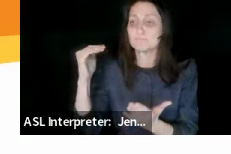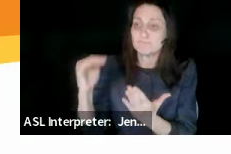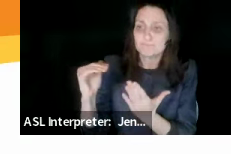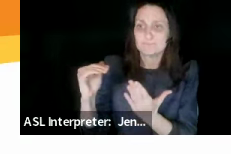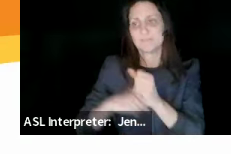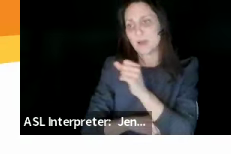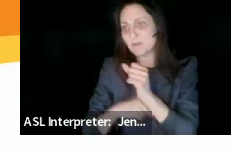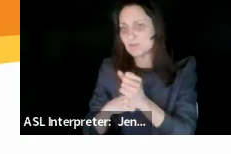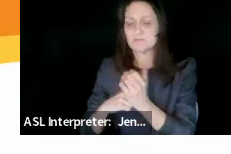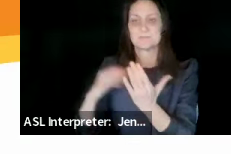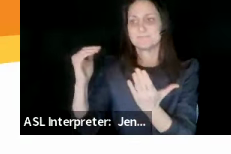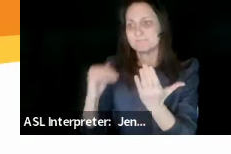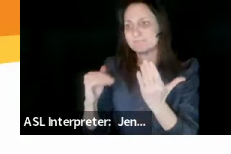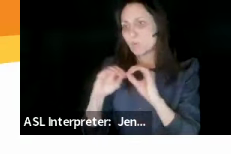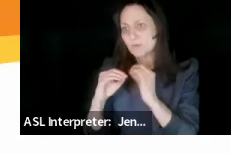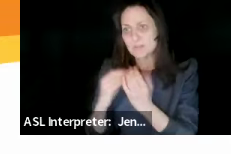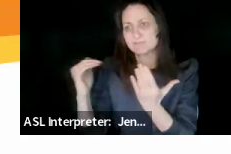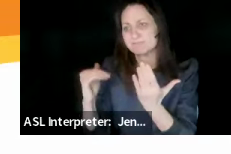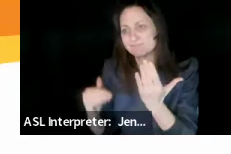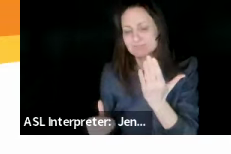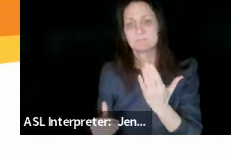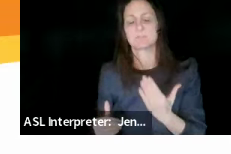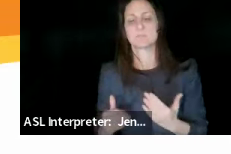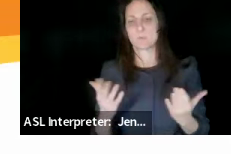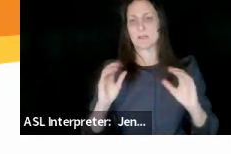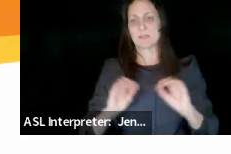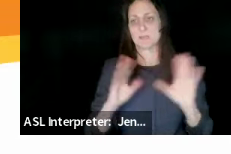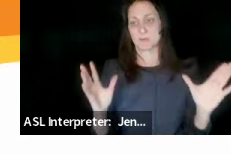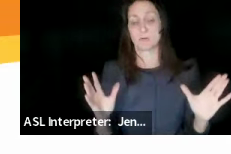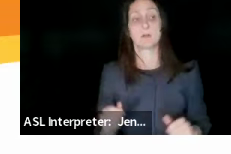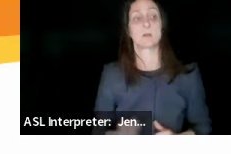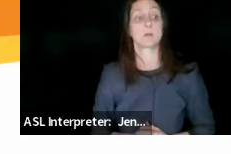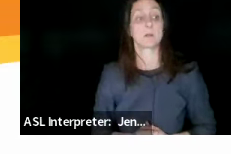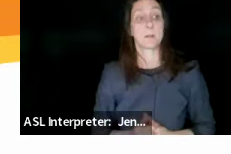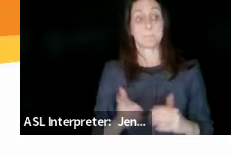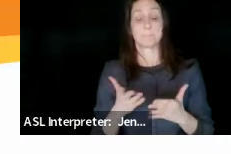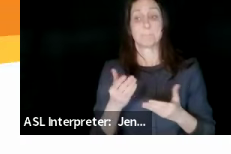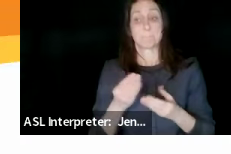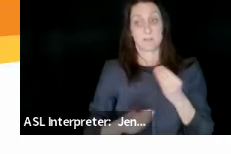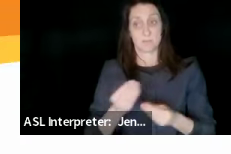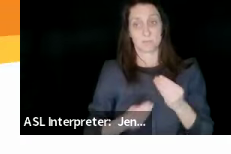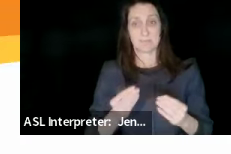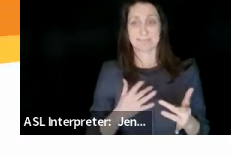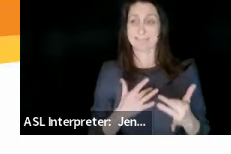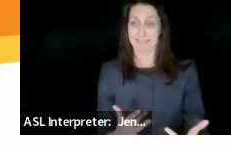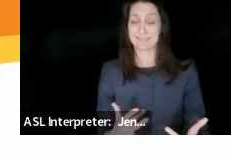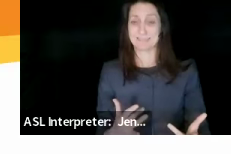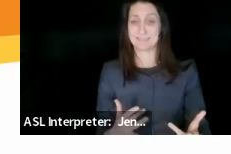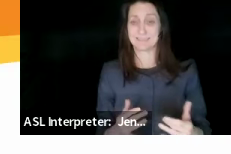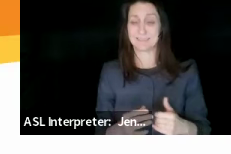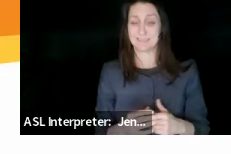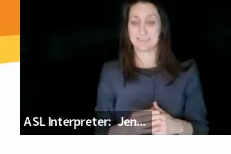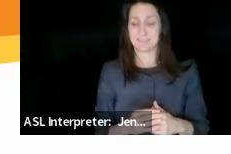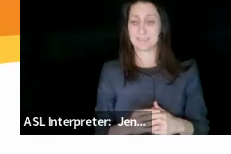and so on and so forth in that. So I just wanted to make sure. This tends to be the number one pain